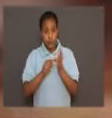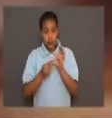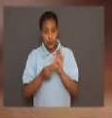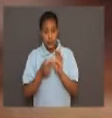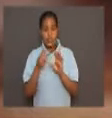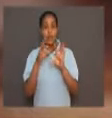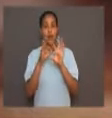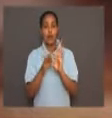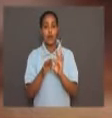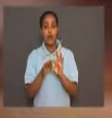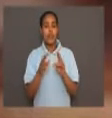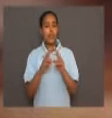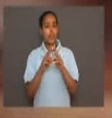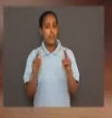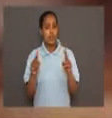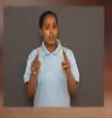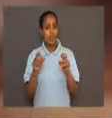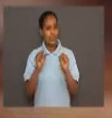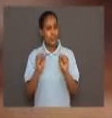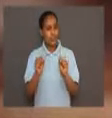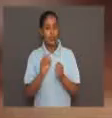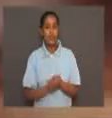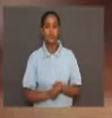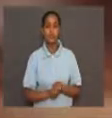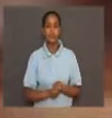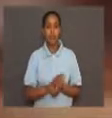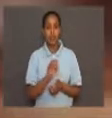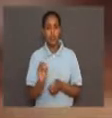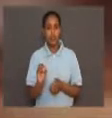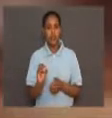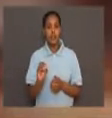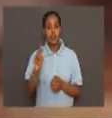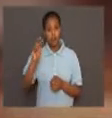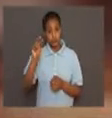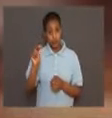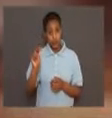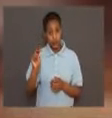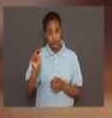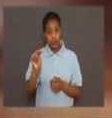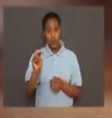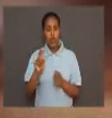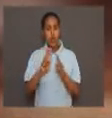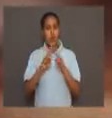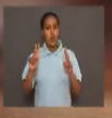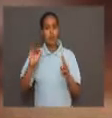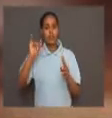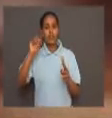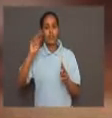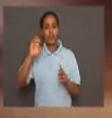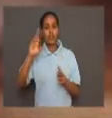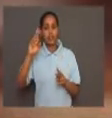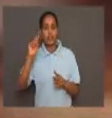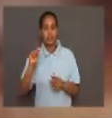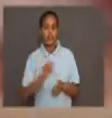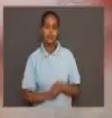that the bond is very strong, and nitrogen is quite inert.